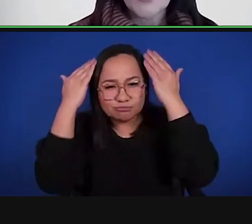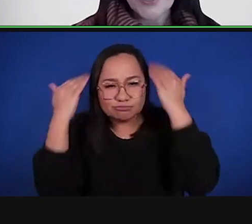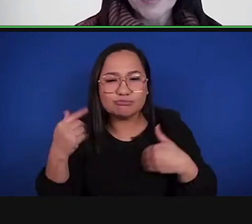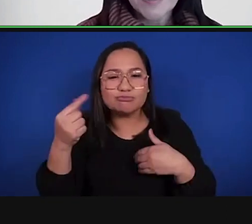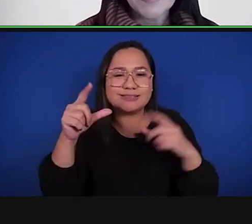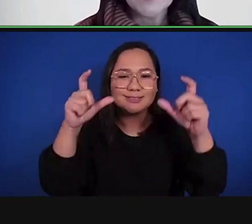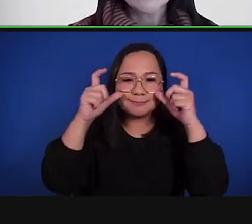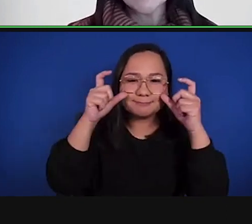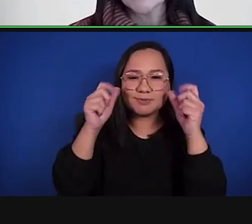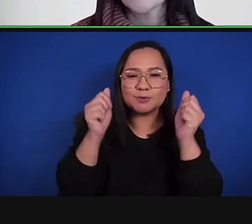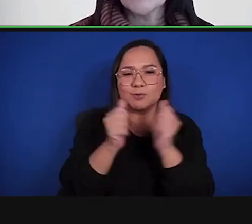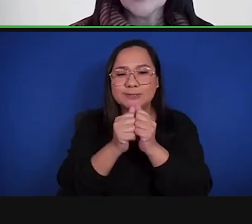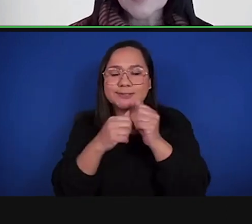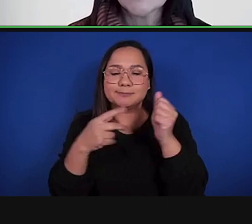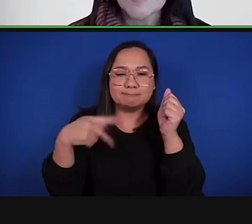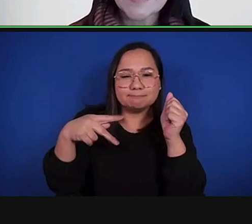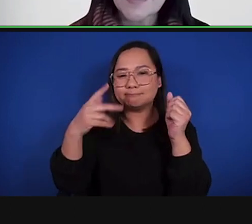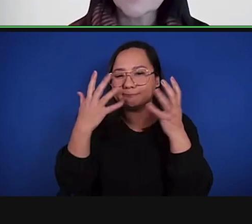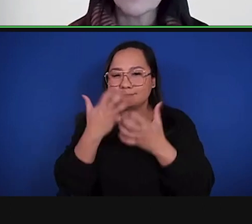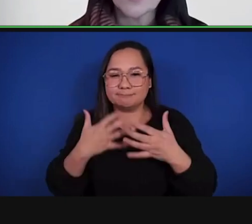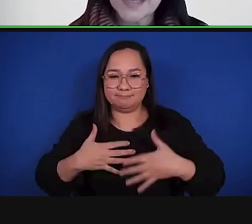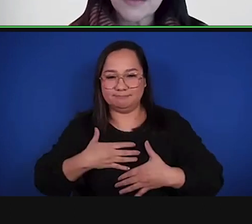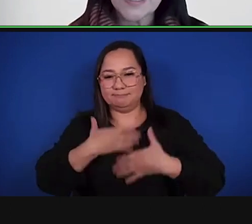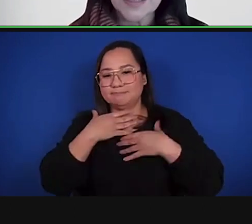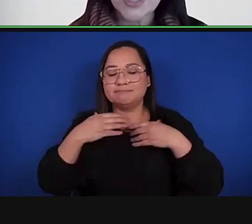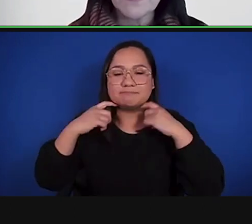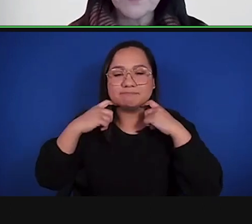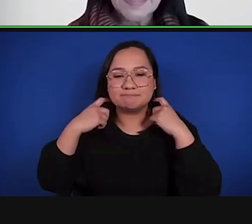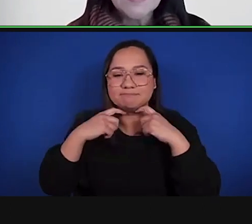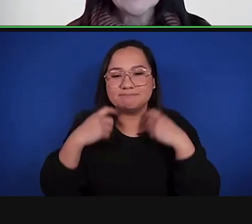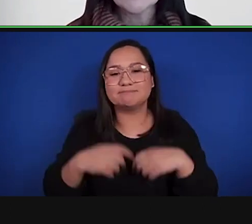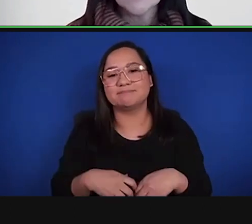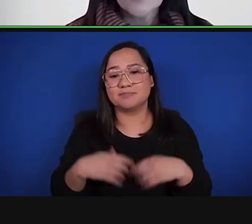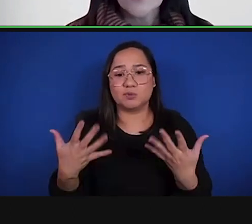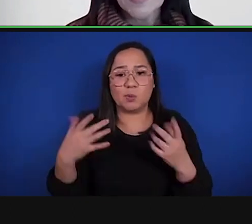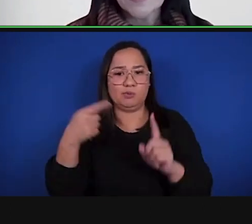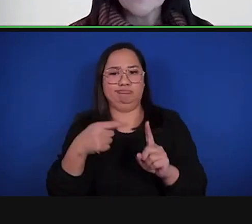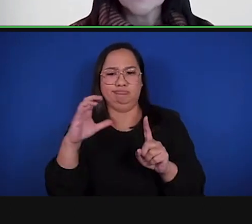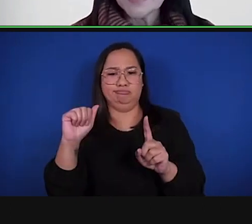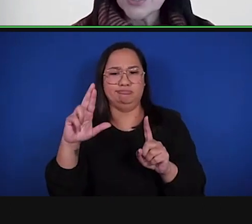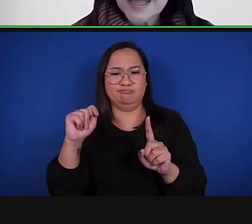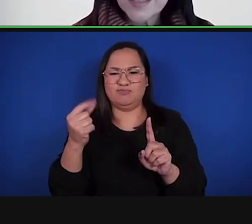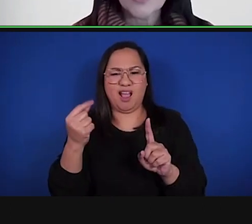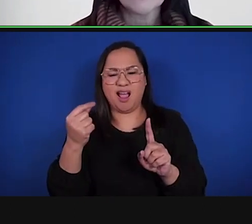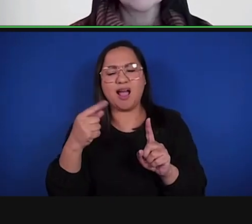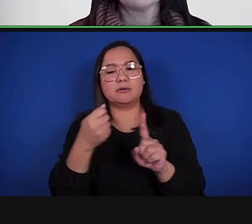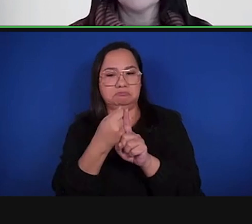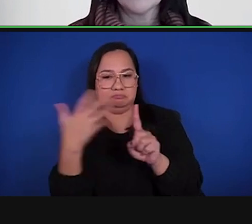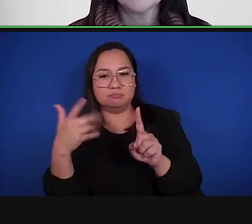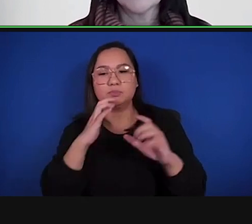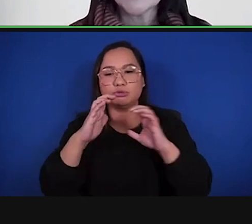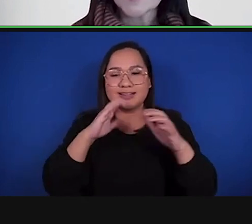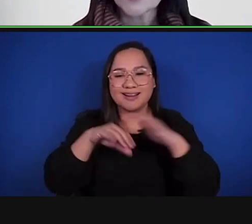is CART? It stands for Communication Access Real-Time Translation. It is a near verbatim speech to text service